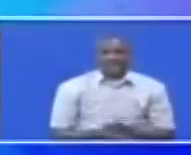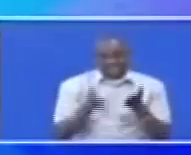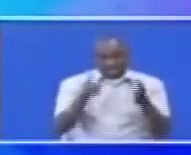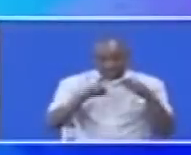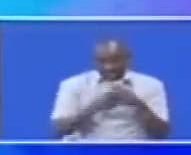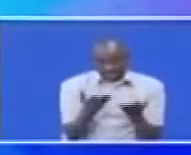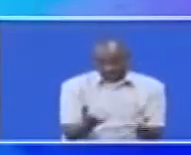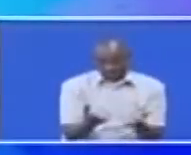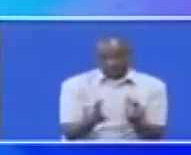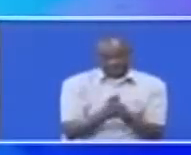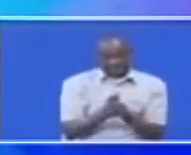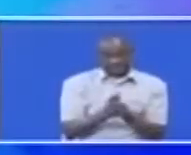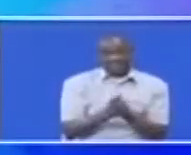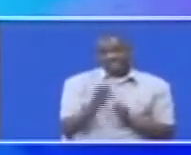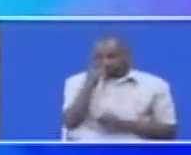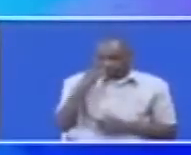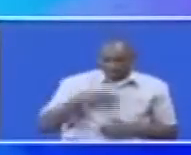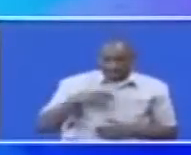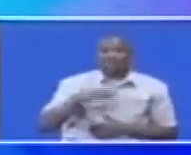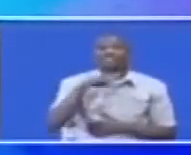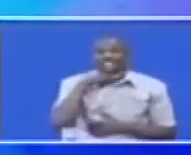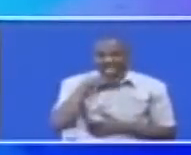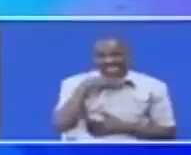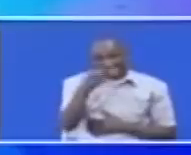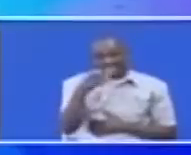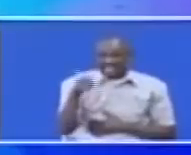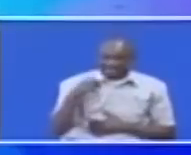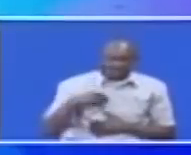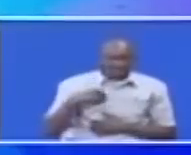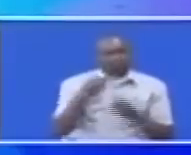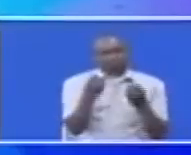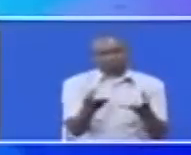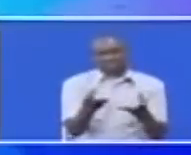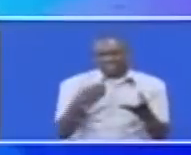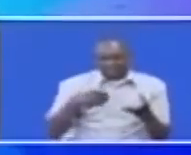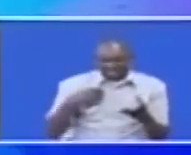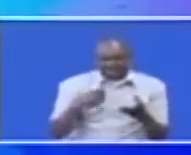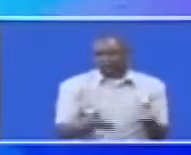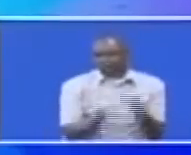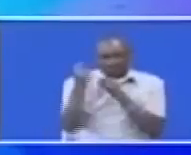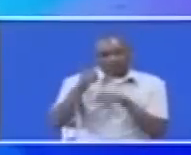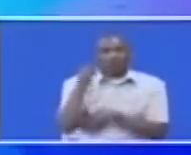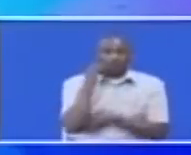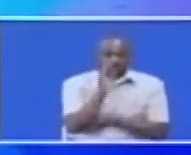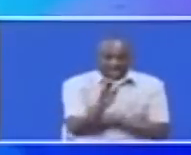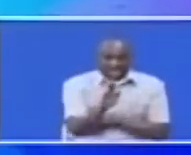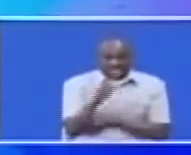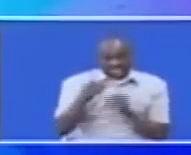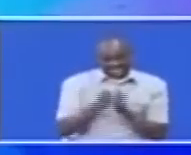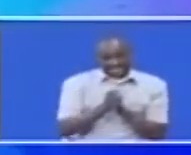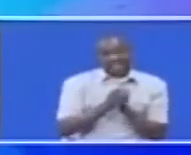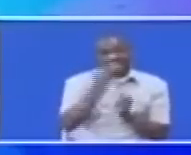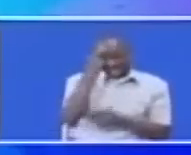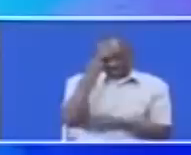Let's get started with at least two people have died, scores injured, and hundreds of others displaced in Olposimoru,